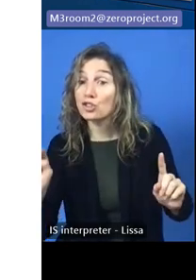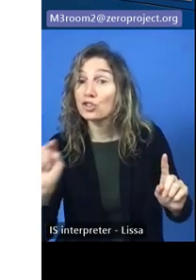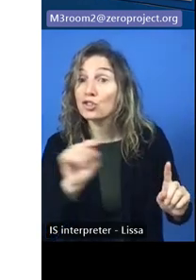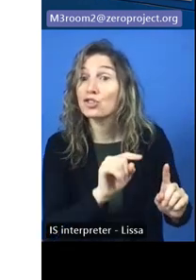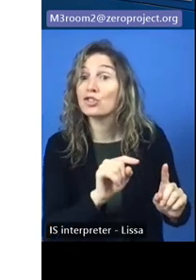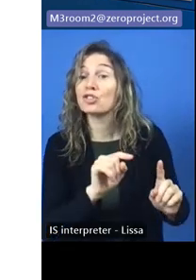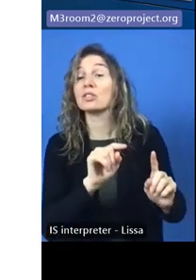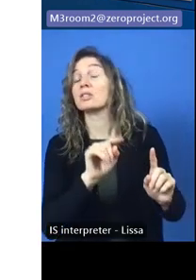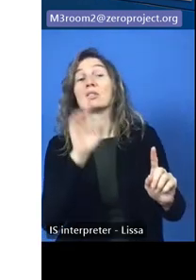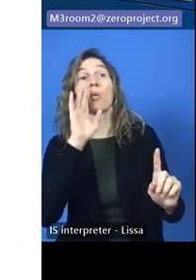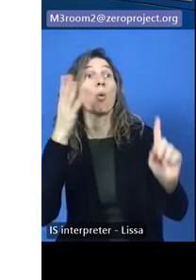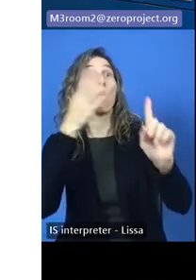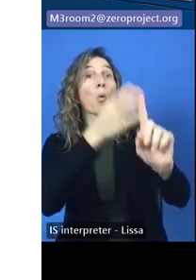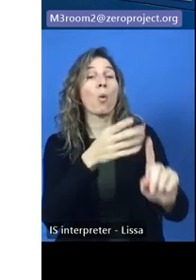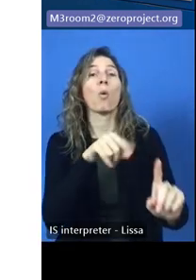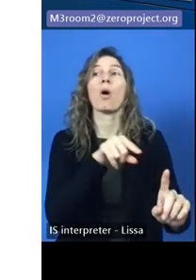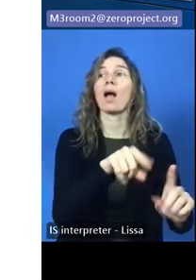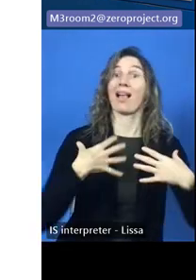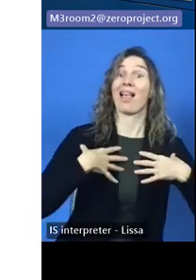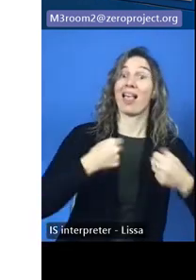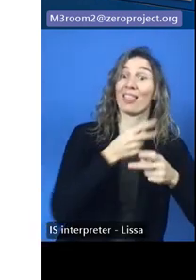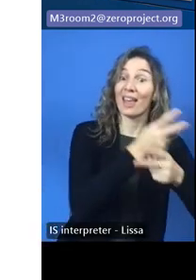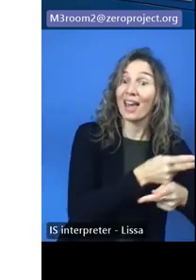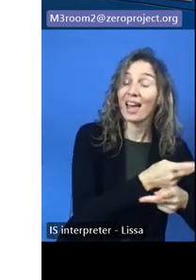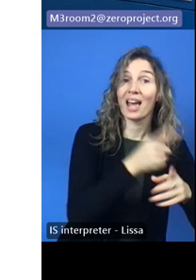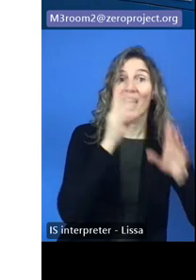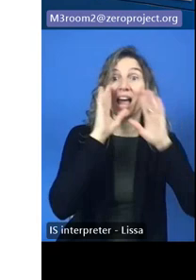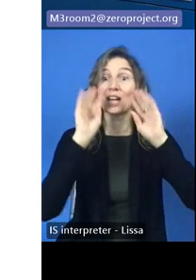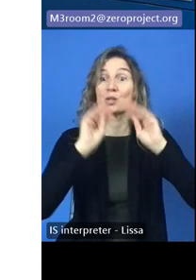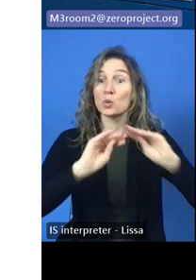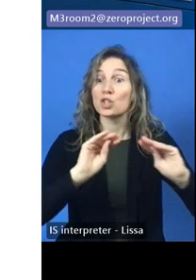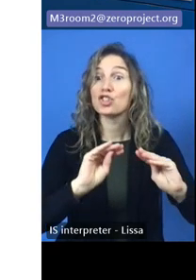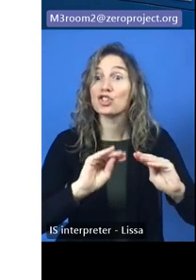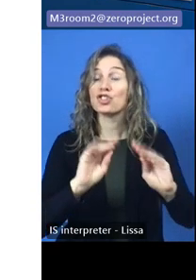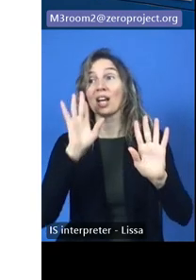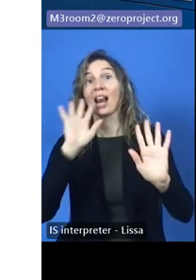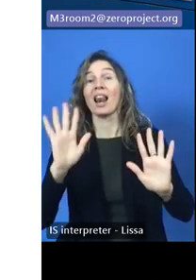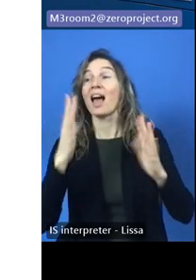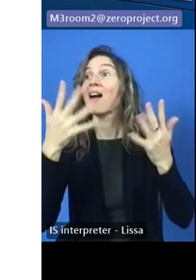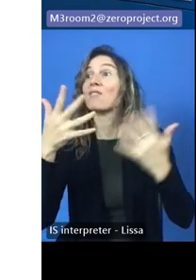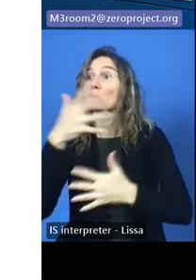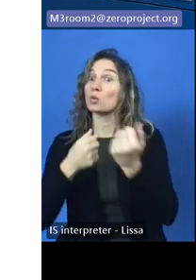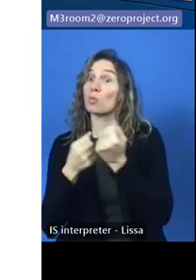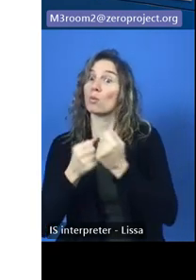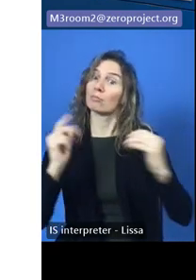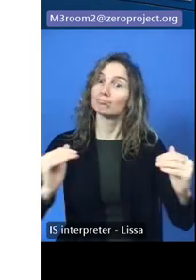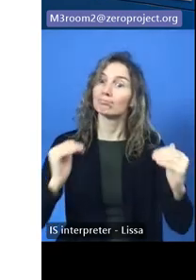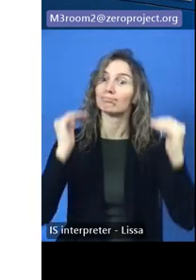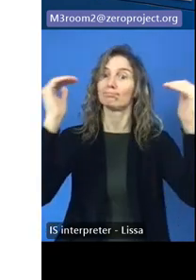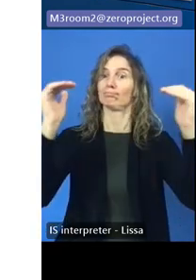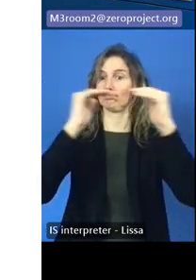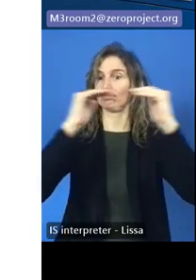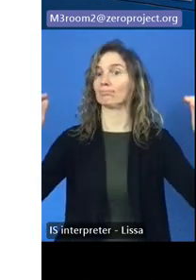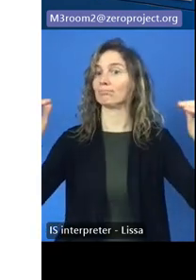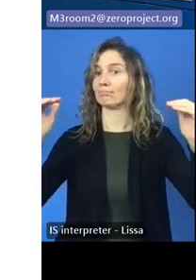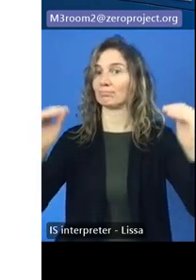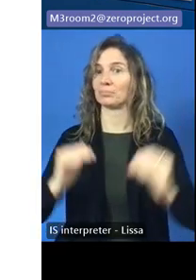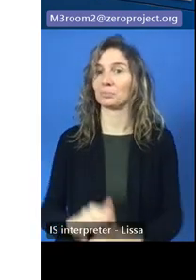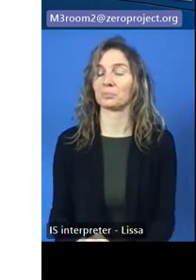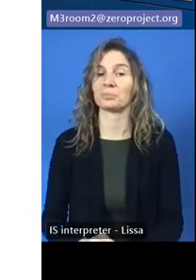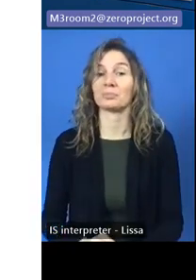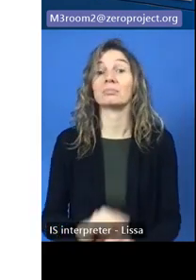to quality healthcare, education, livelihoods, and social support. And we are trying